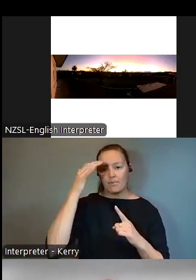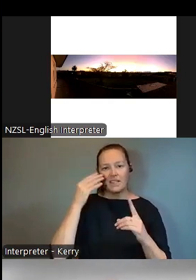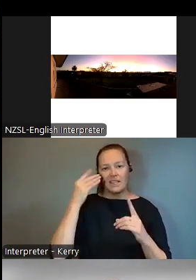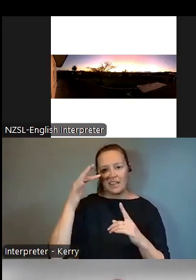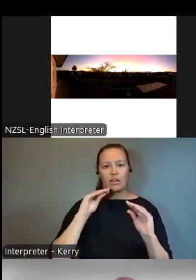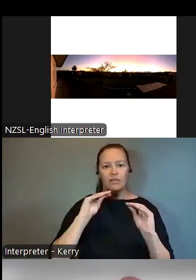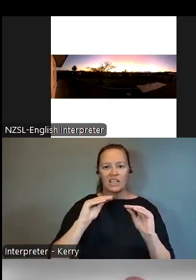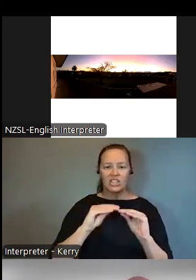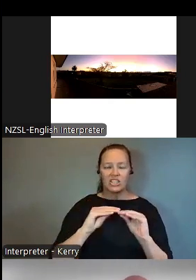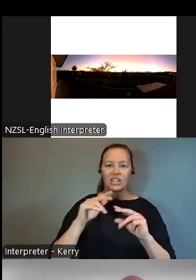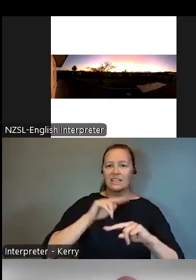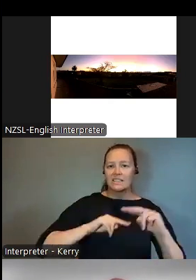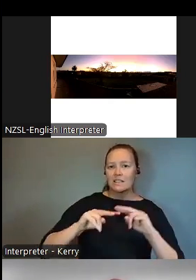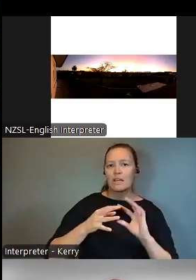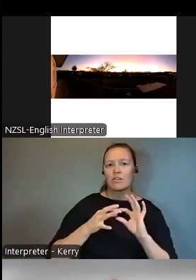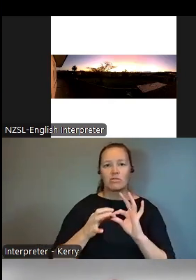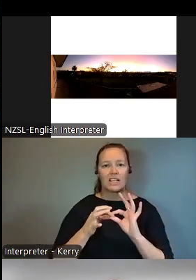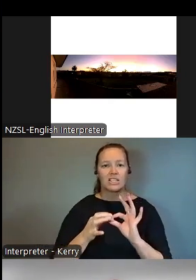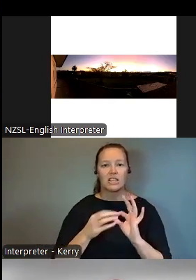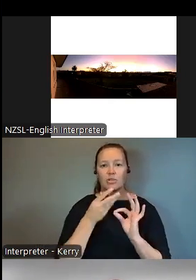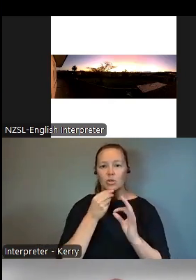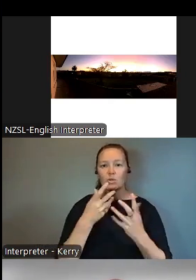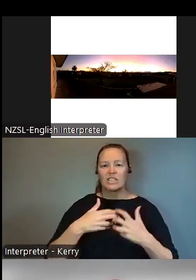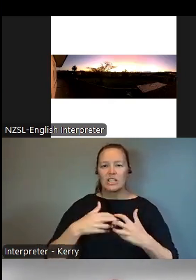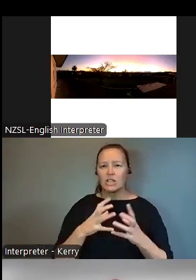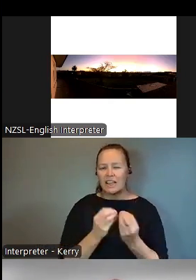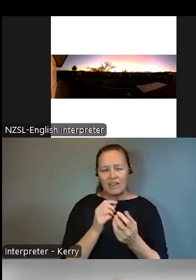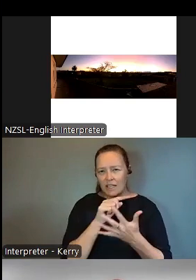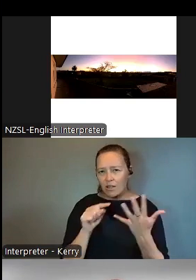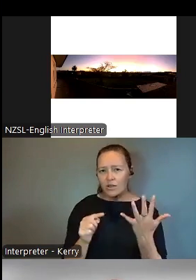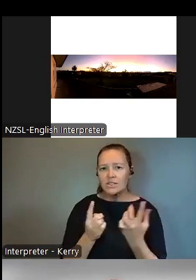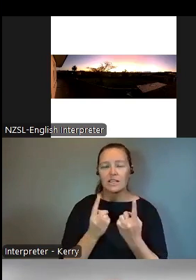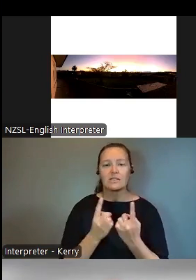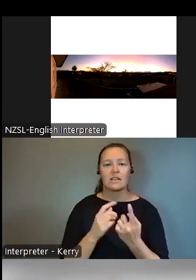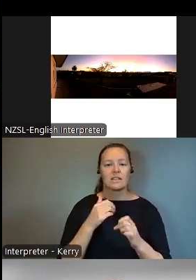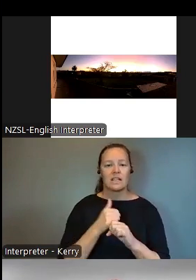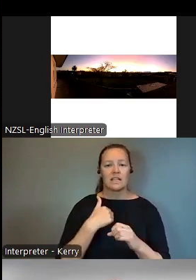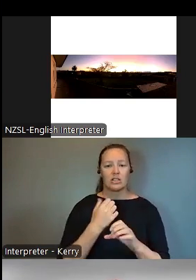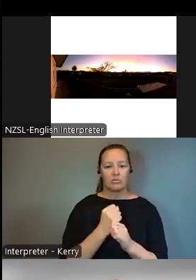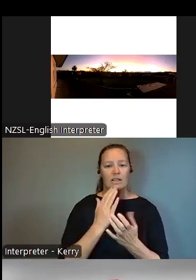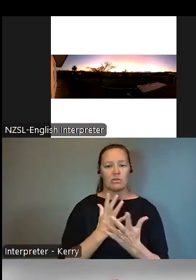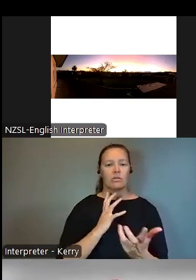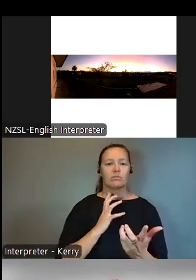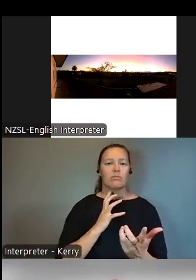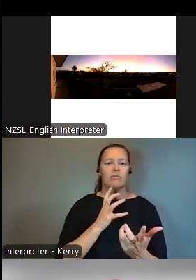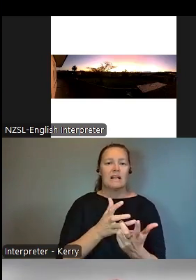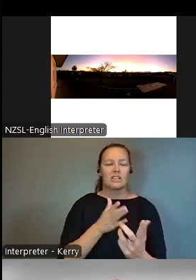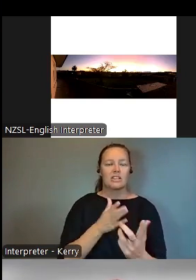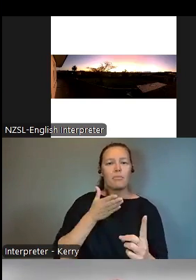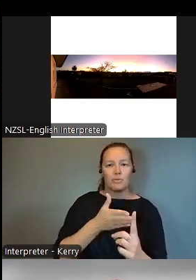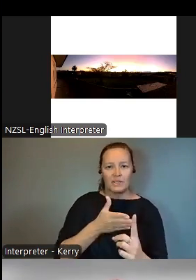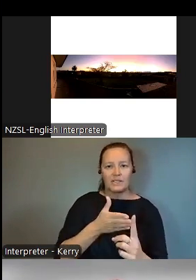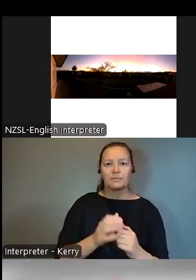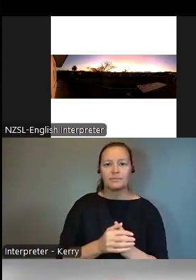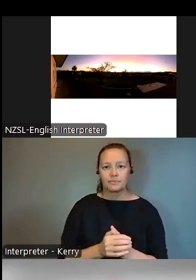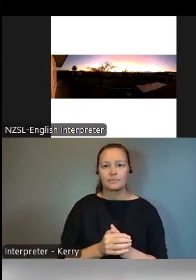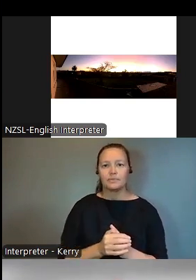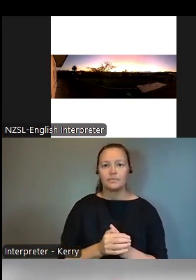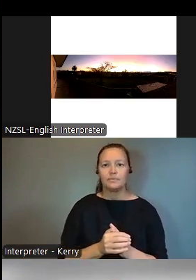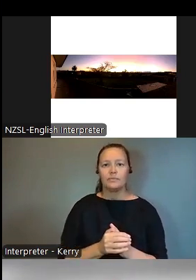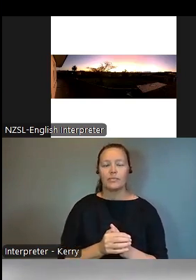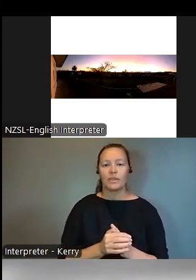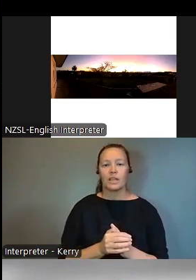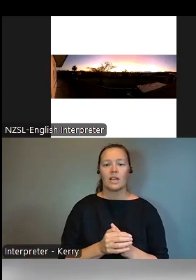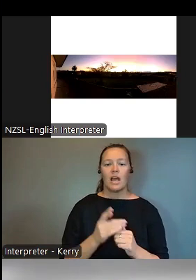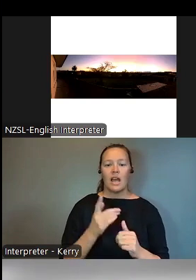assessment and relationships and use of technology and everything else is fit for purpose, and that we're meeting the needs of our